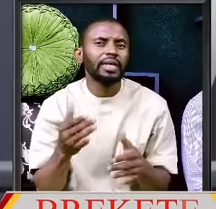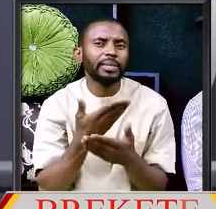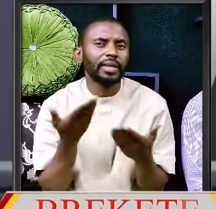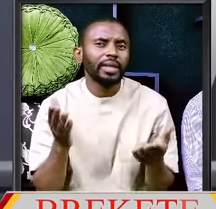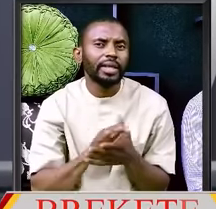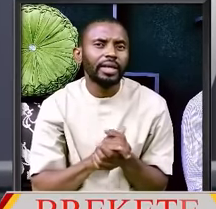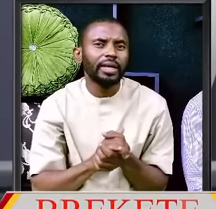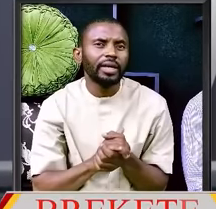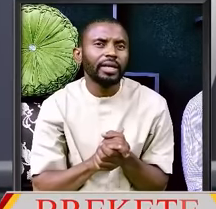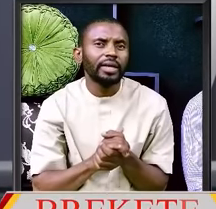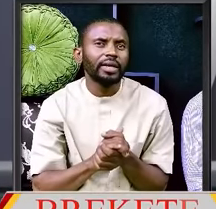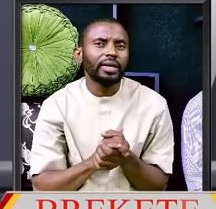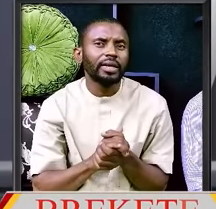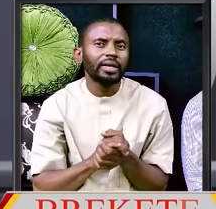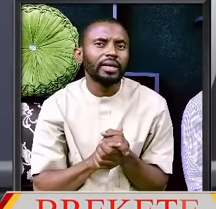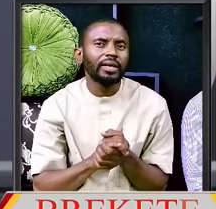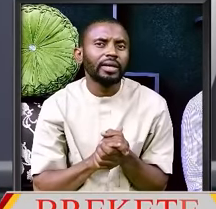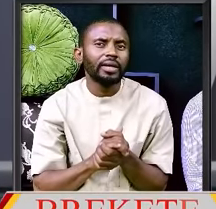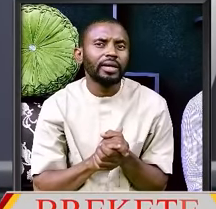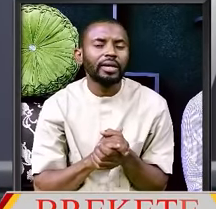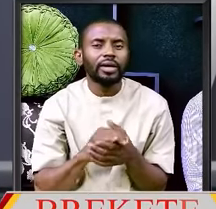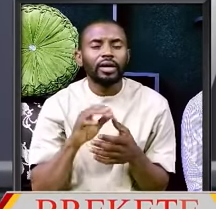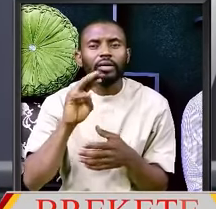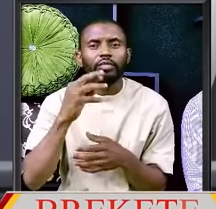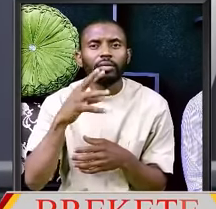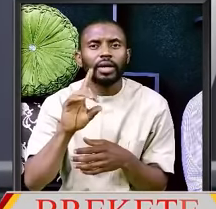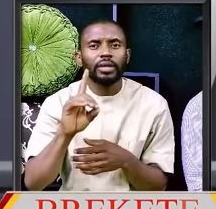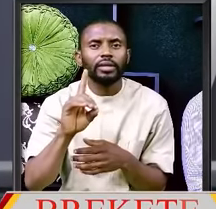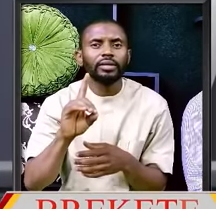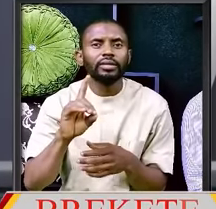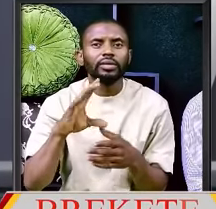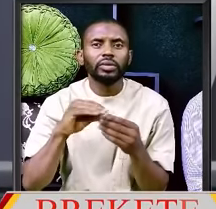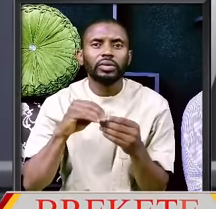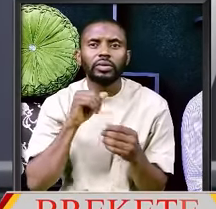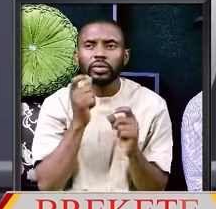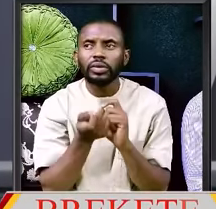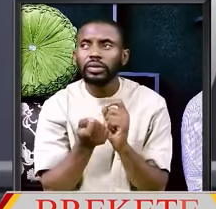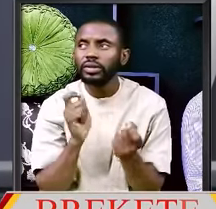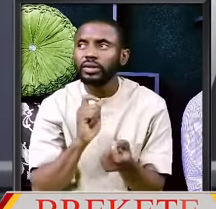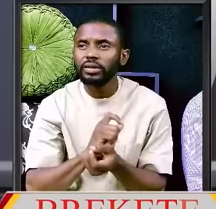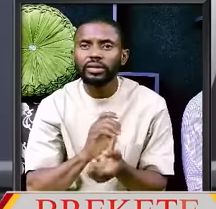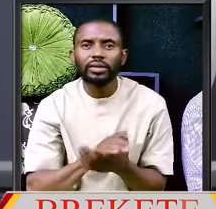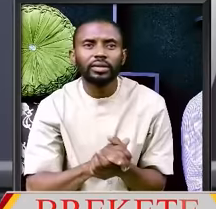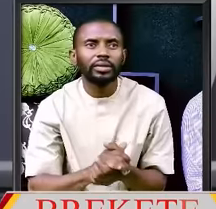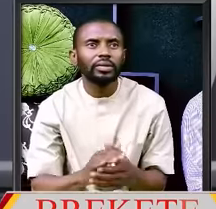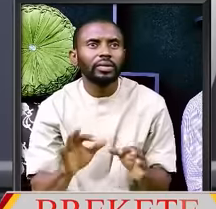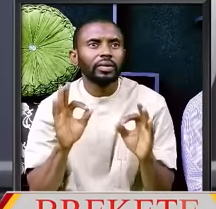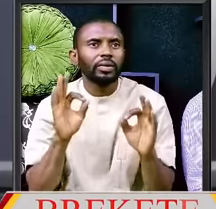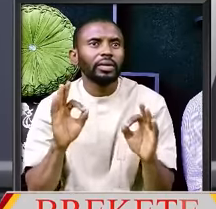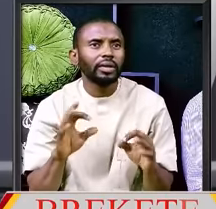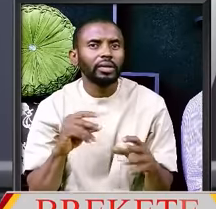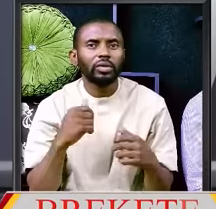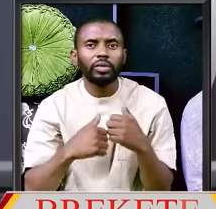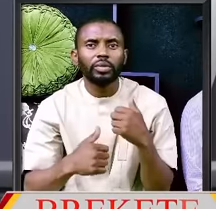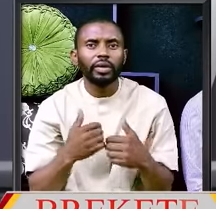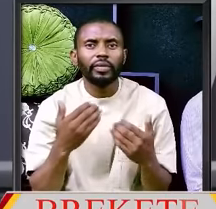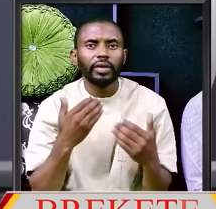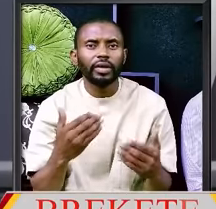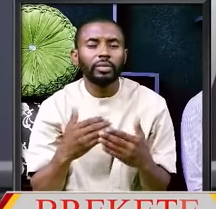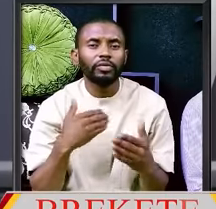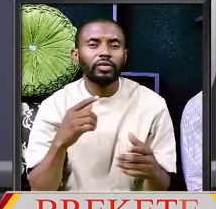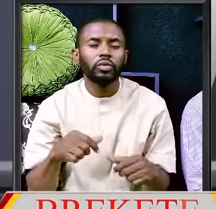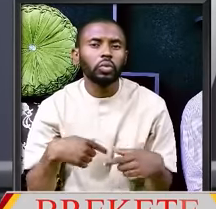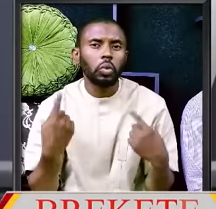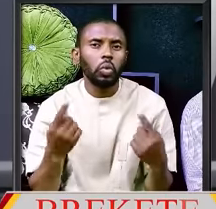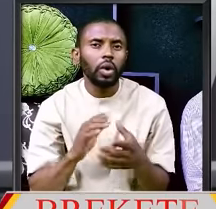change. Okay, thank you. Baba Mohbad Torino change. He don't do it. He can't everybody go. Okay. Thank you. God will bless you, sir. Before